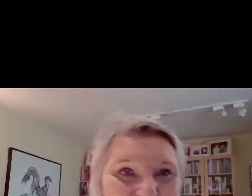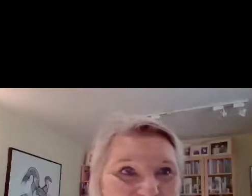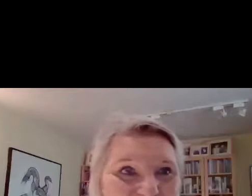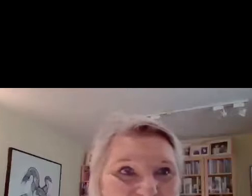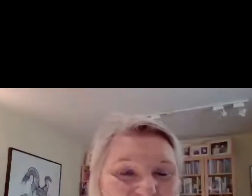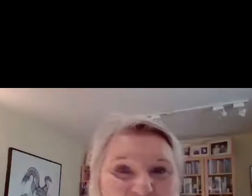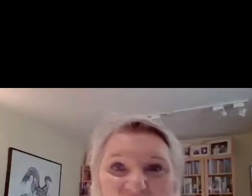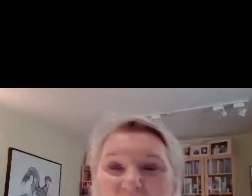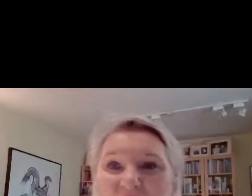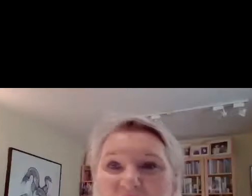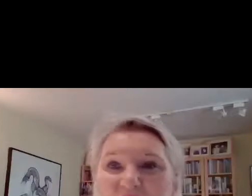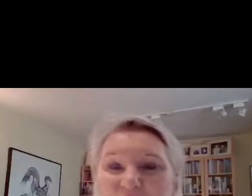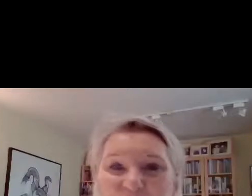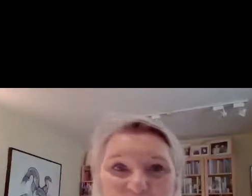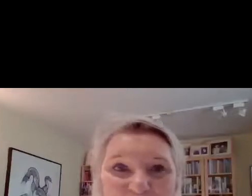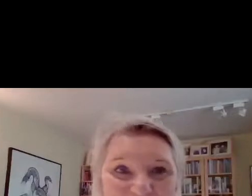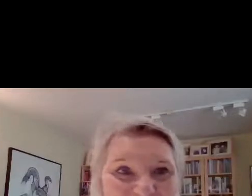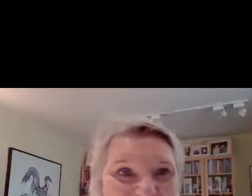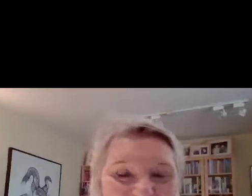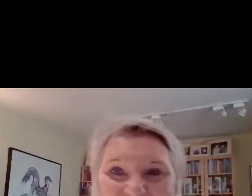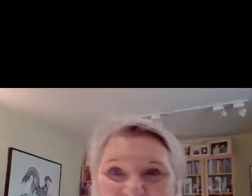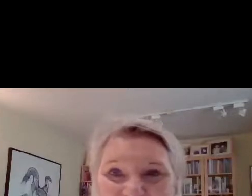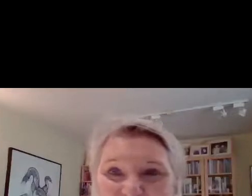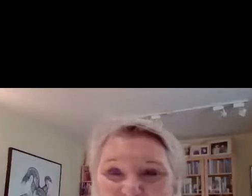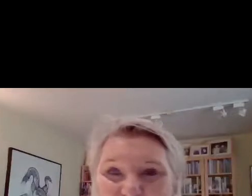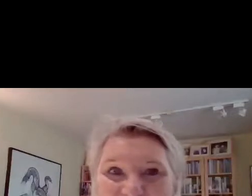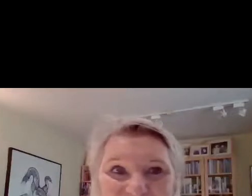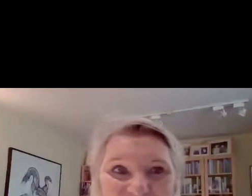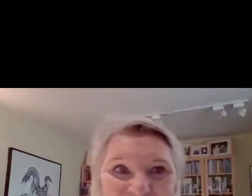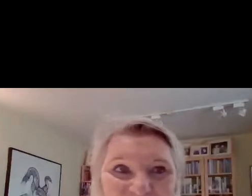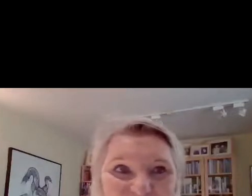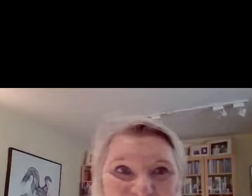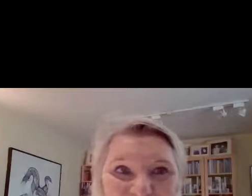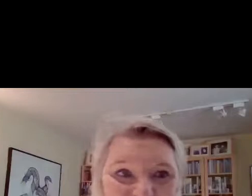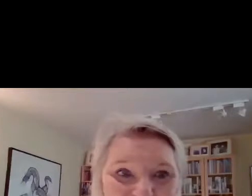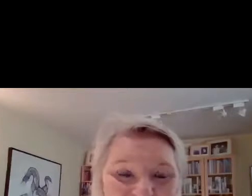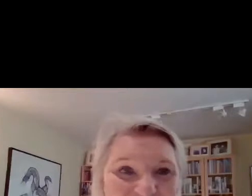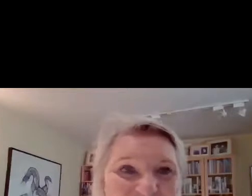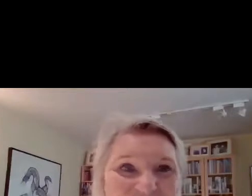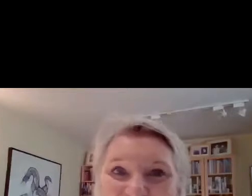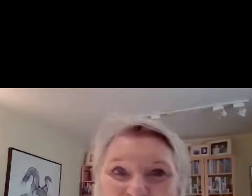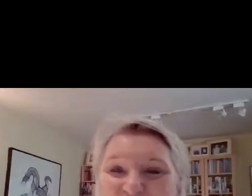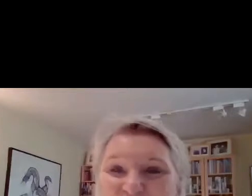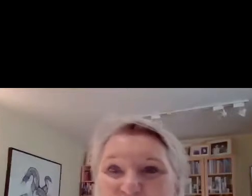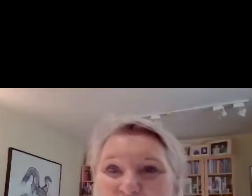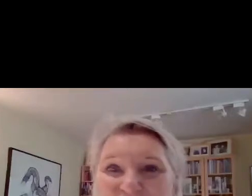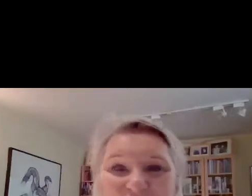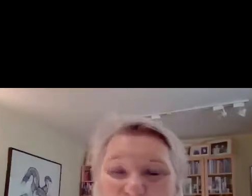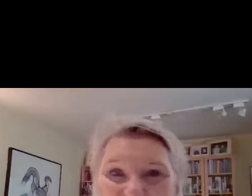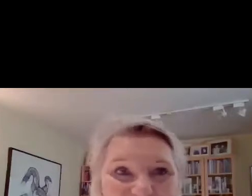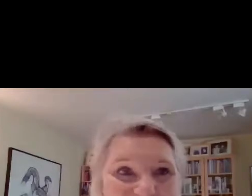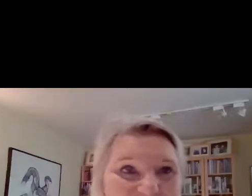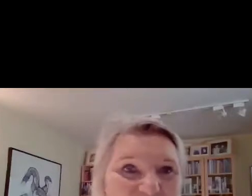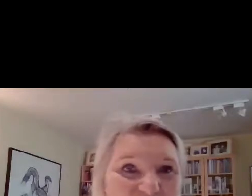and the Toronto Arts Foundation. I'm really excited to have you join us in this new discussion that centers the voices